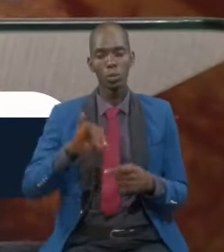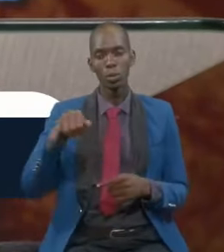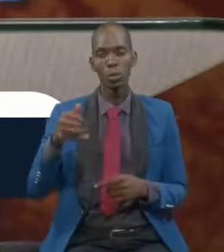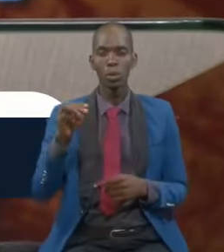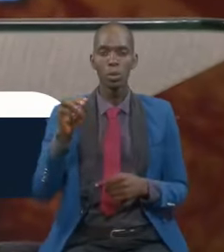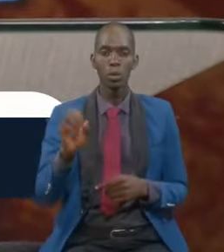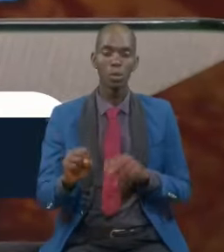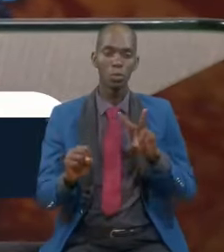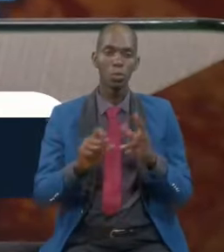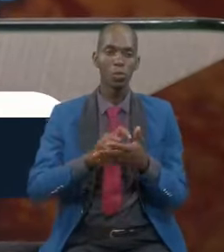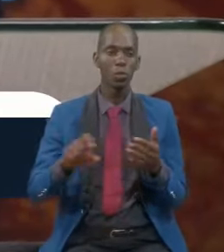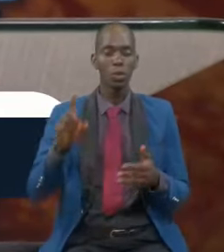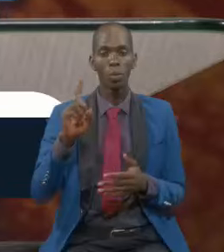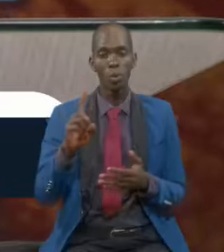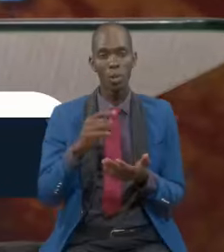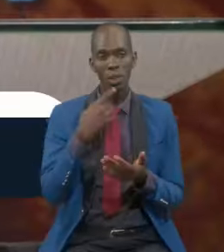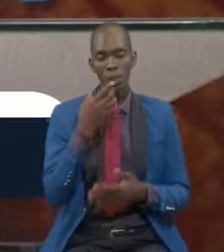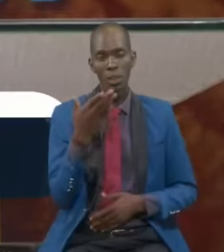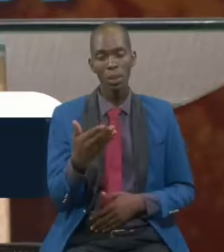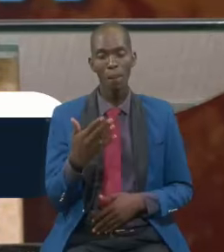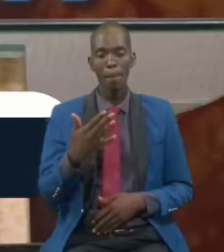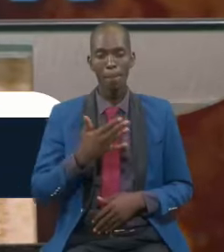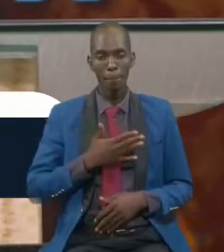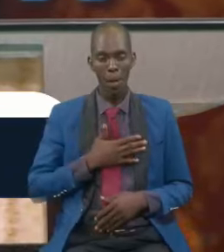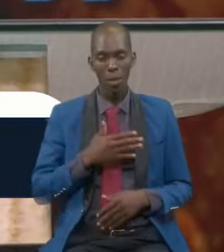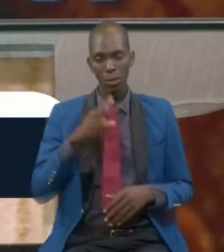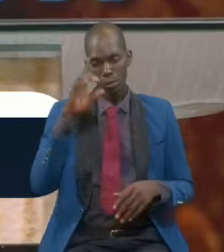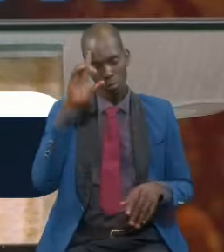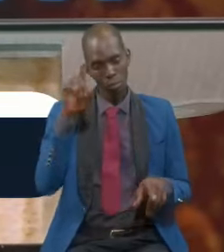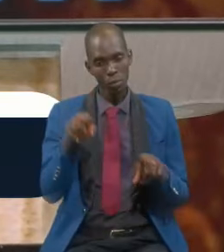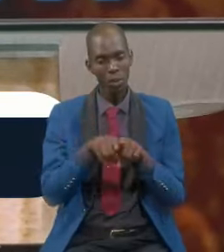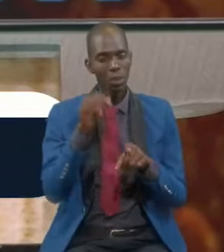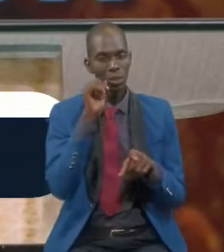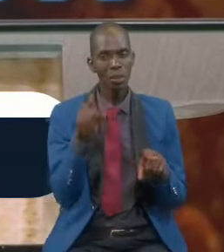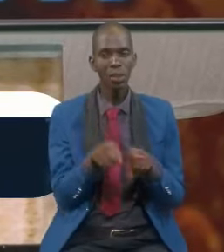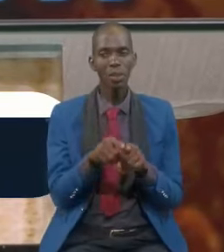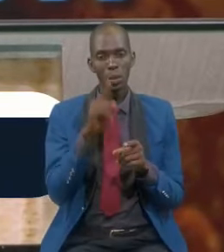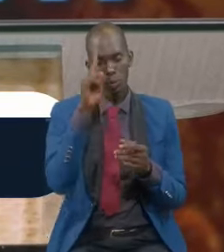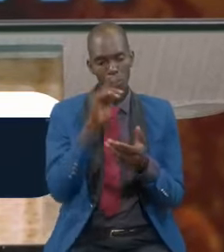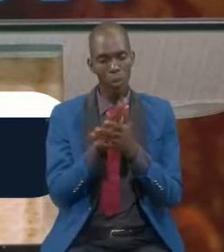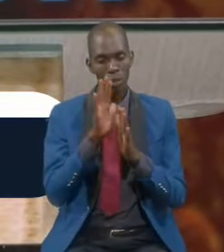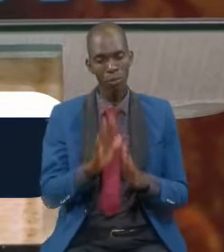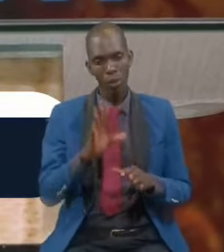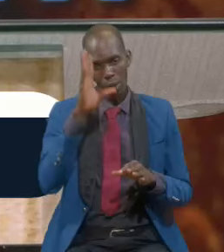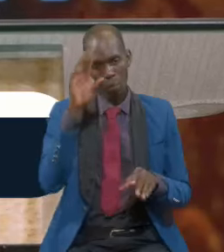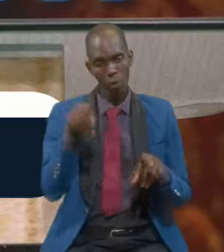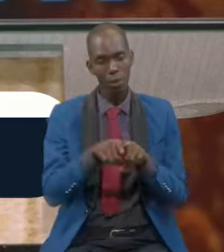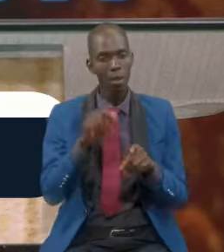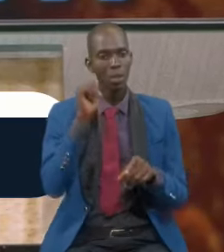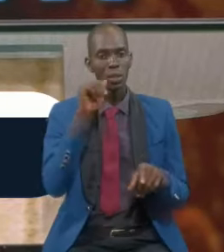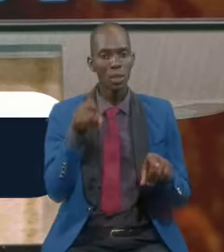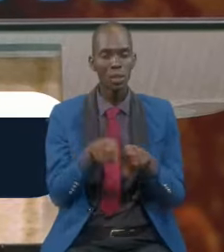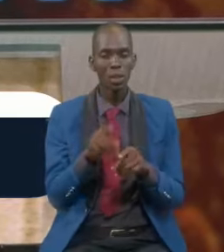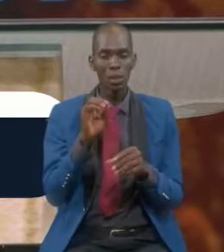it says, my brethren. It was talking to brethren, brothers and sisters in the Lord. Who